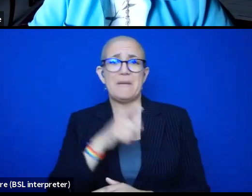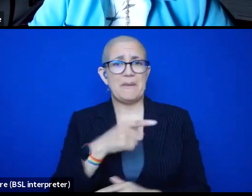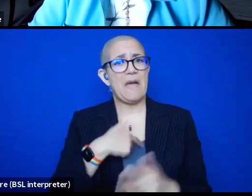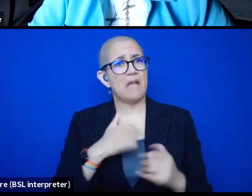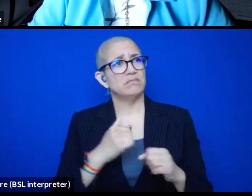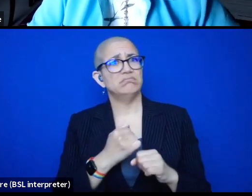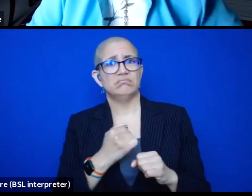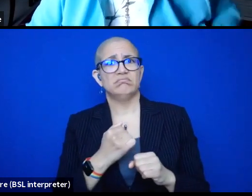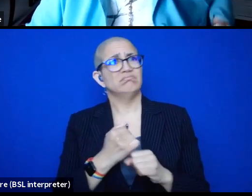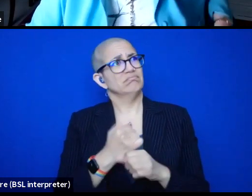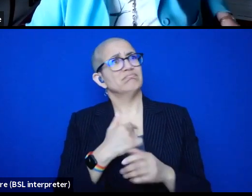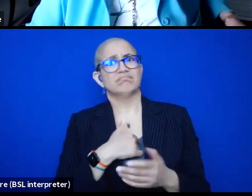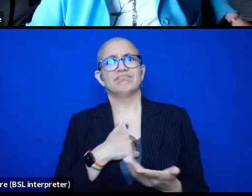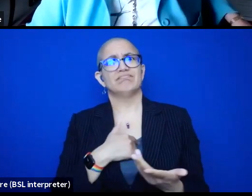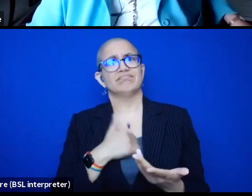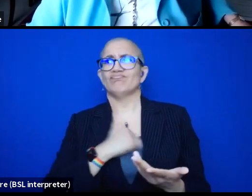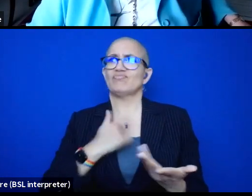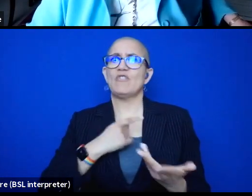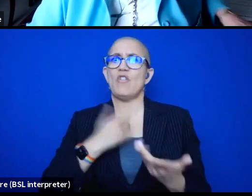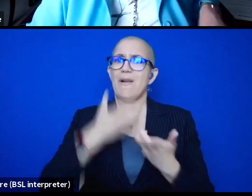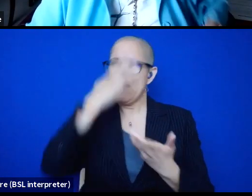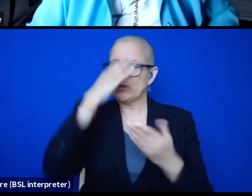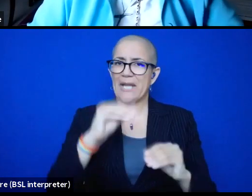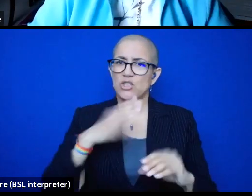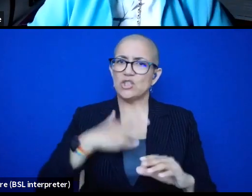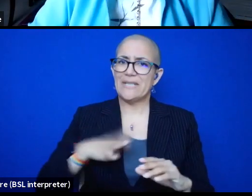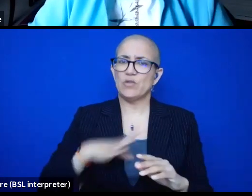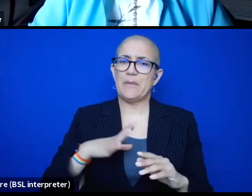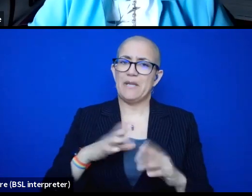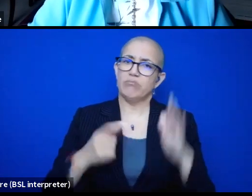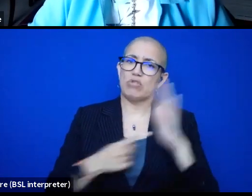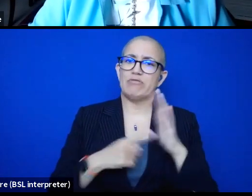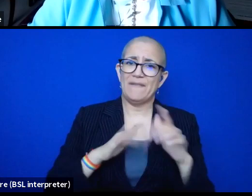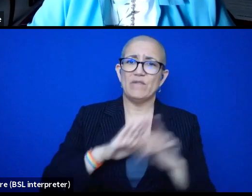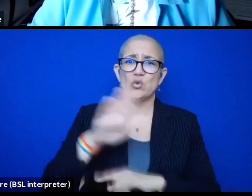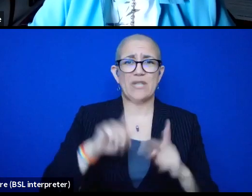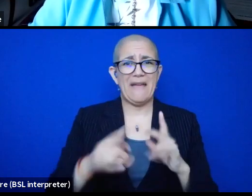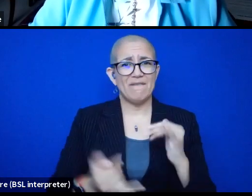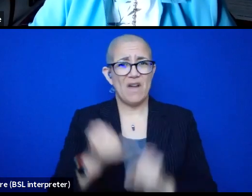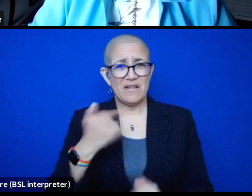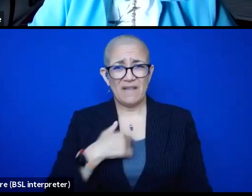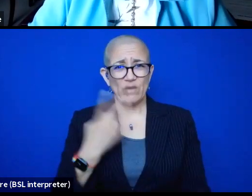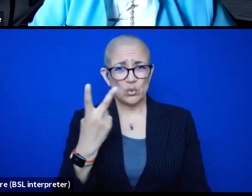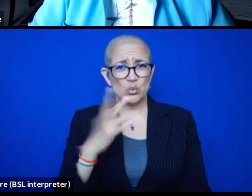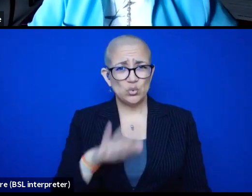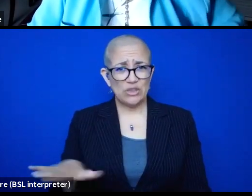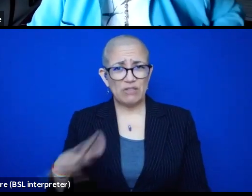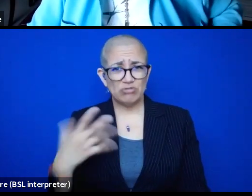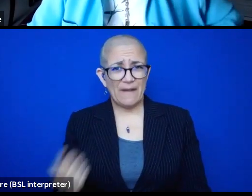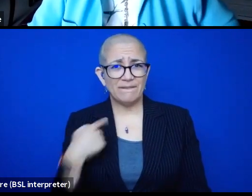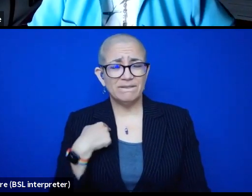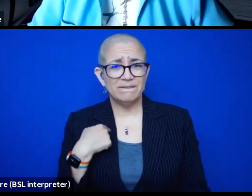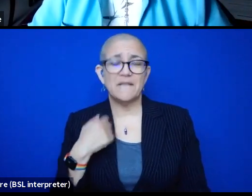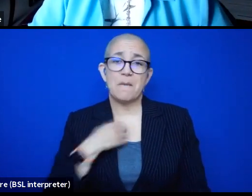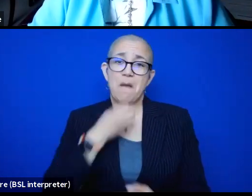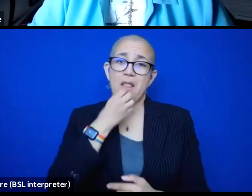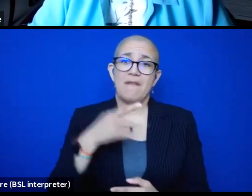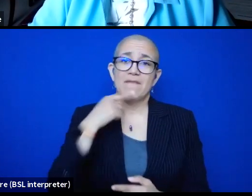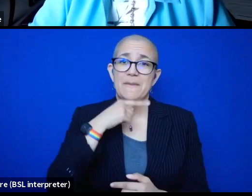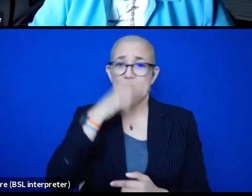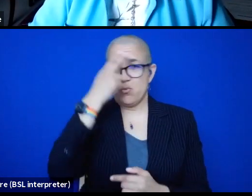how education needs to be a priority in the future. And finally, I'll be honest, I've got two kids. I've got my lovely boy called